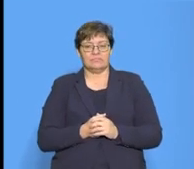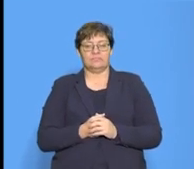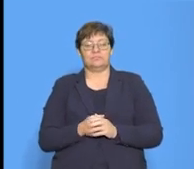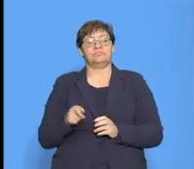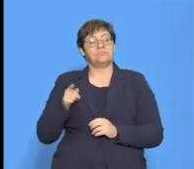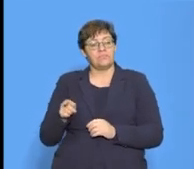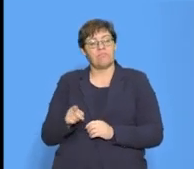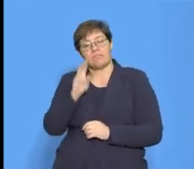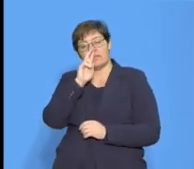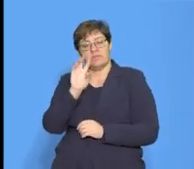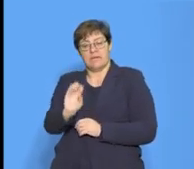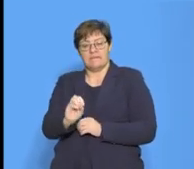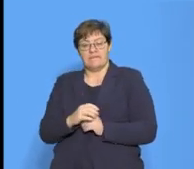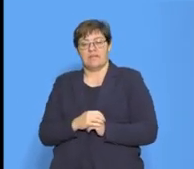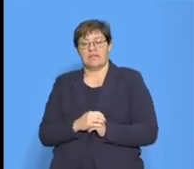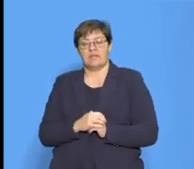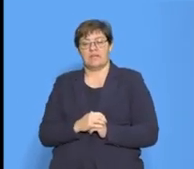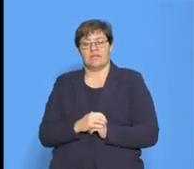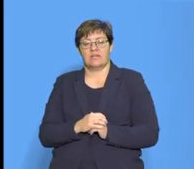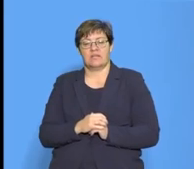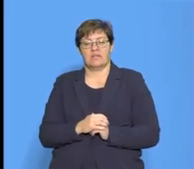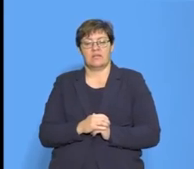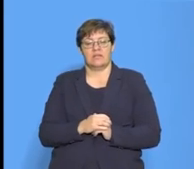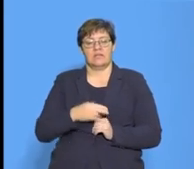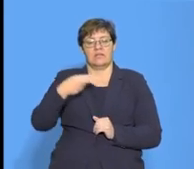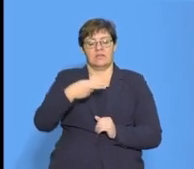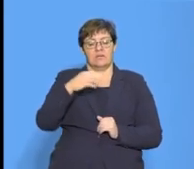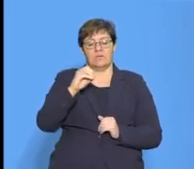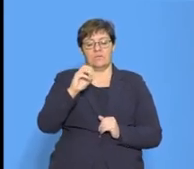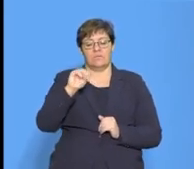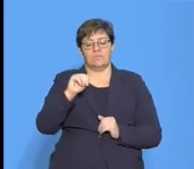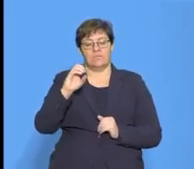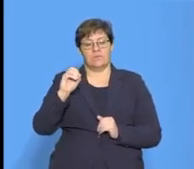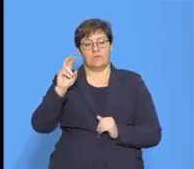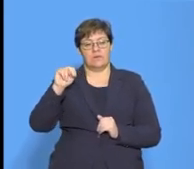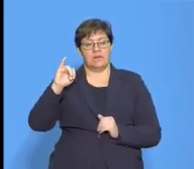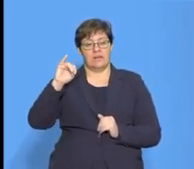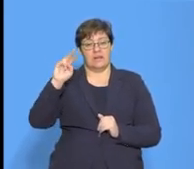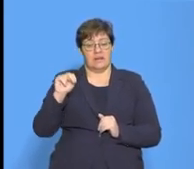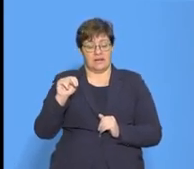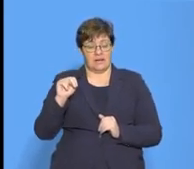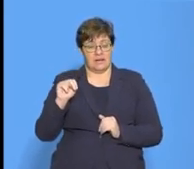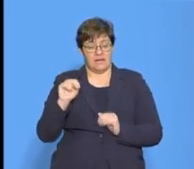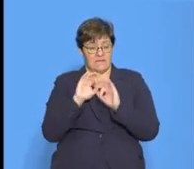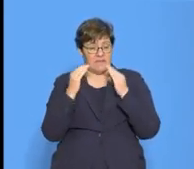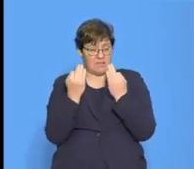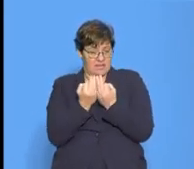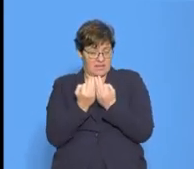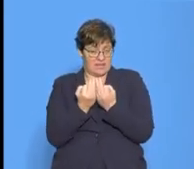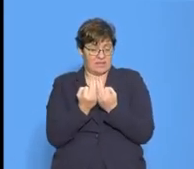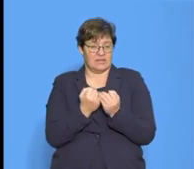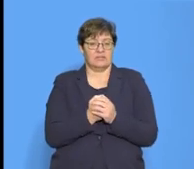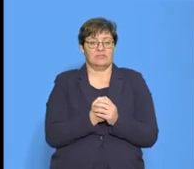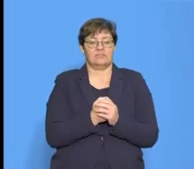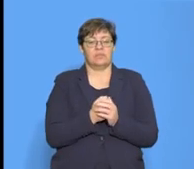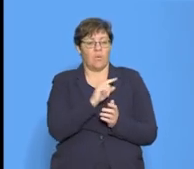Okay, so here we can have a look at the hominin. Okay, and this is specifically because we said